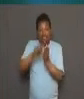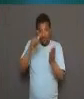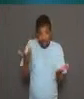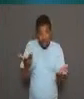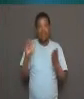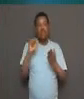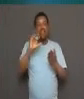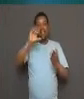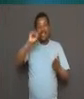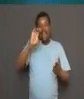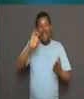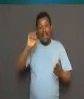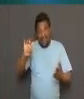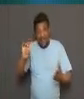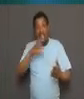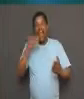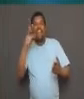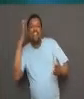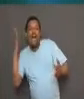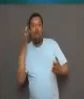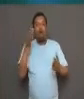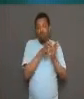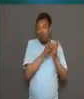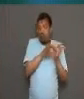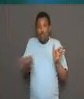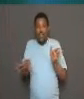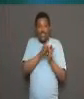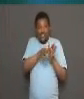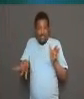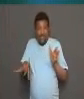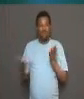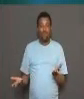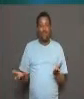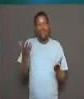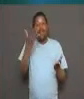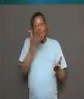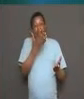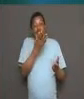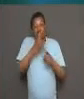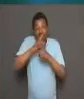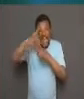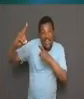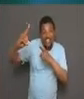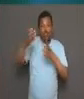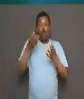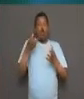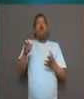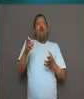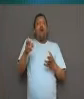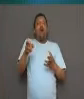scale, the type of projection, the direction